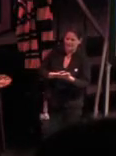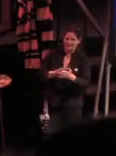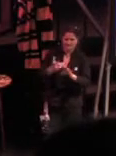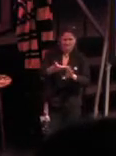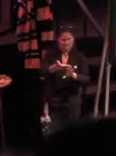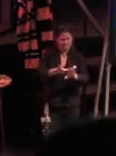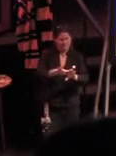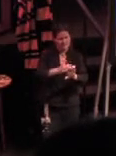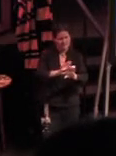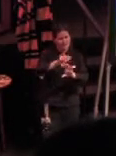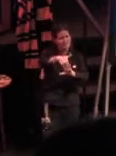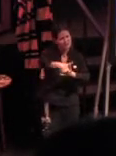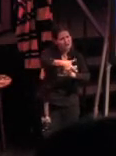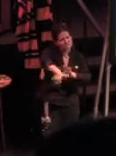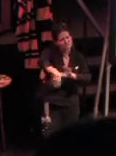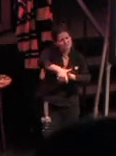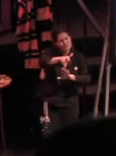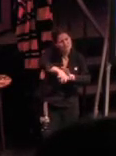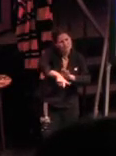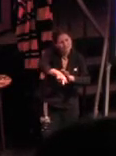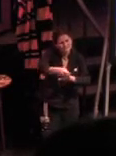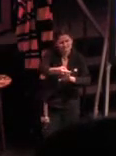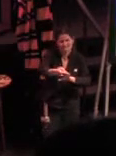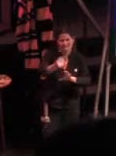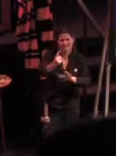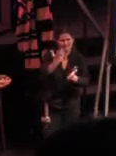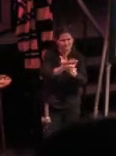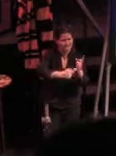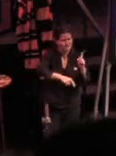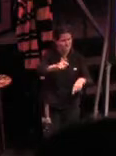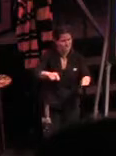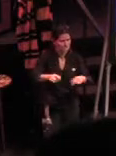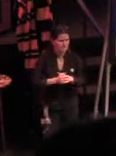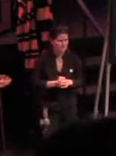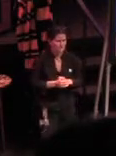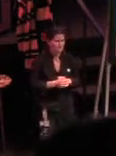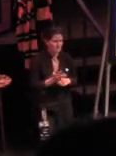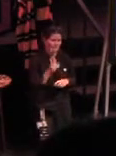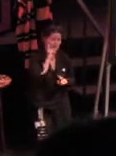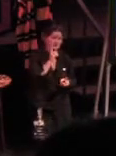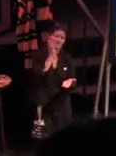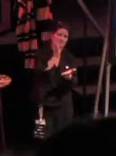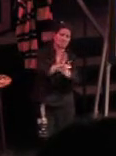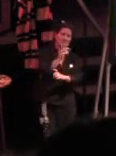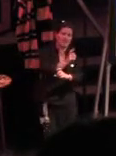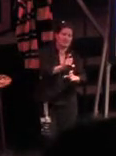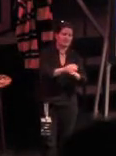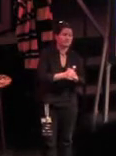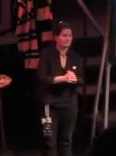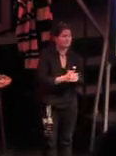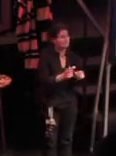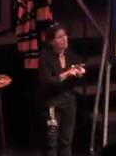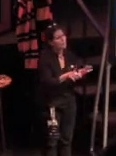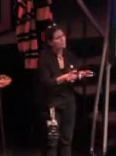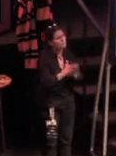underneath. And often when I go in and speak to young people, so this is also the power, speaking to young people, I mean young people. So I go into schools a lot and